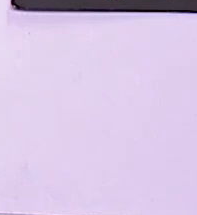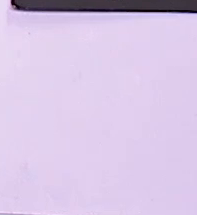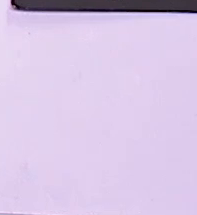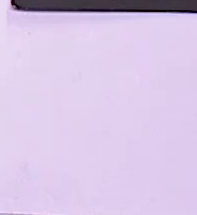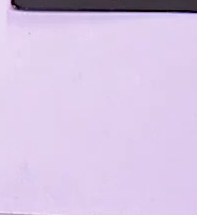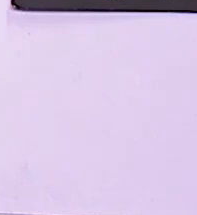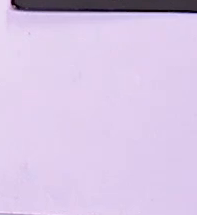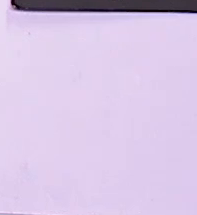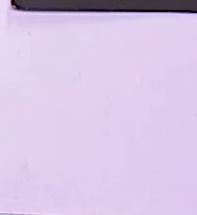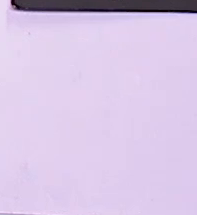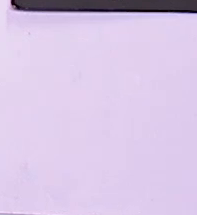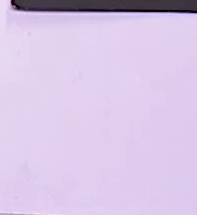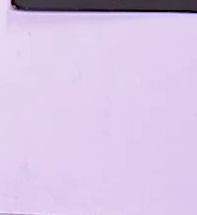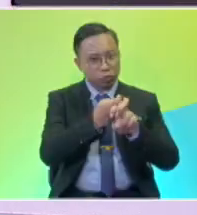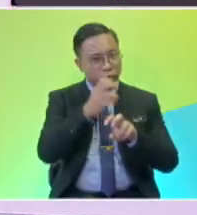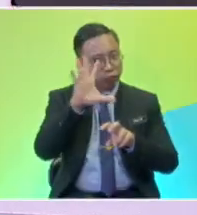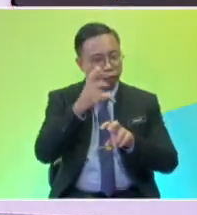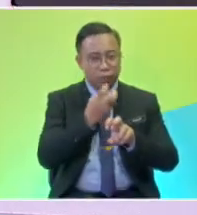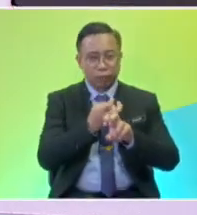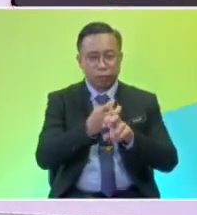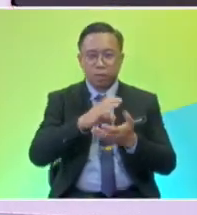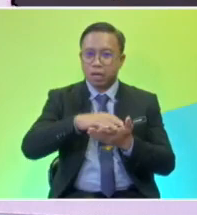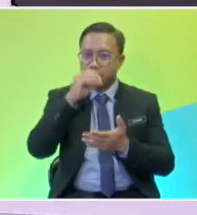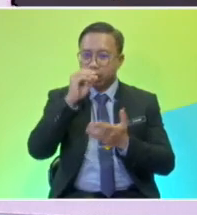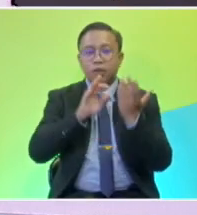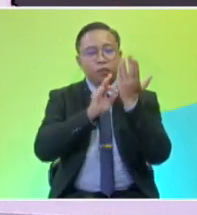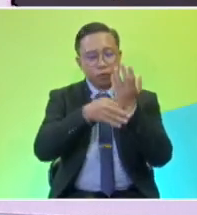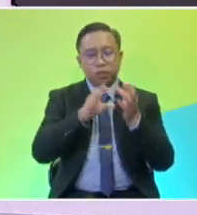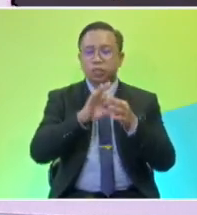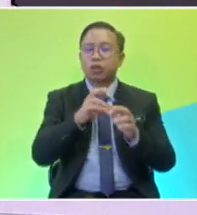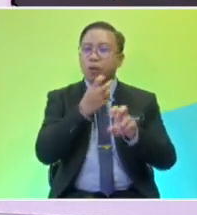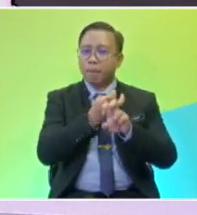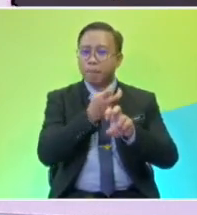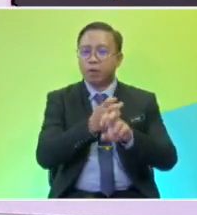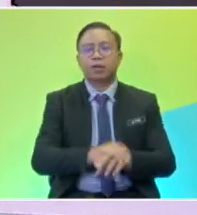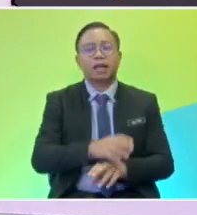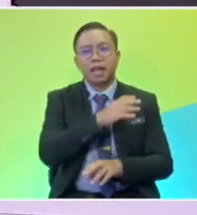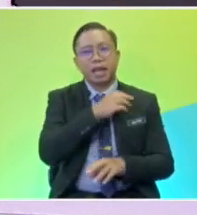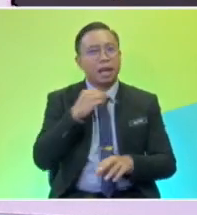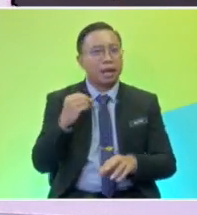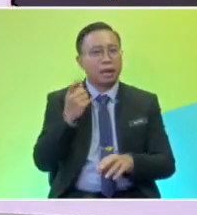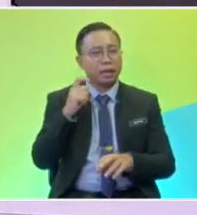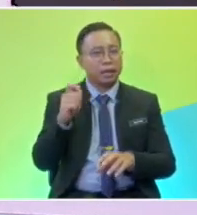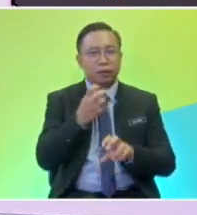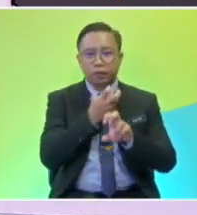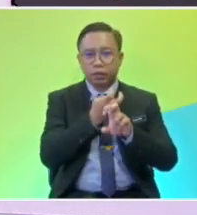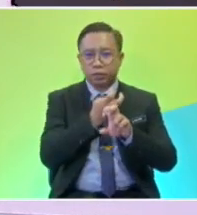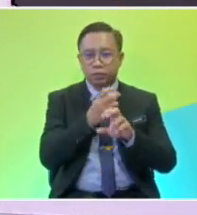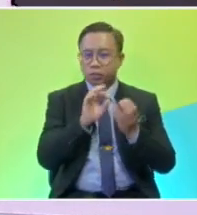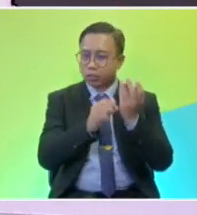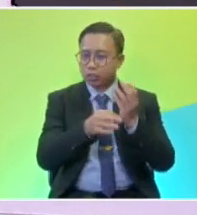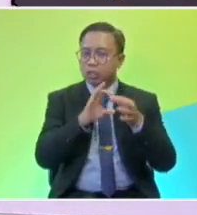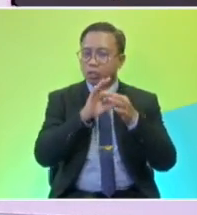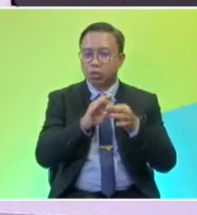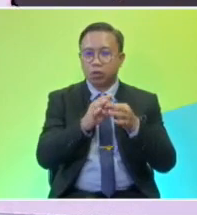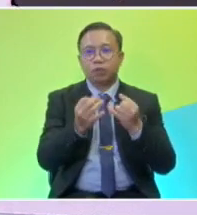bones, that main 5 bones, and we also learn about function of bones, and we also learn about the function of joints as